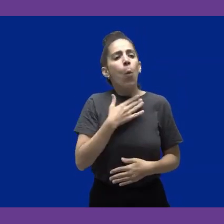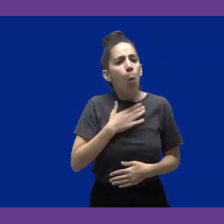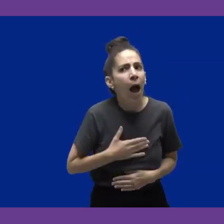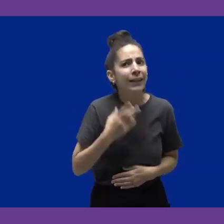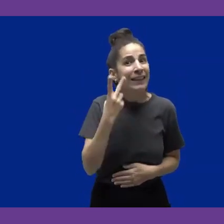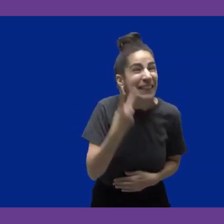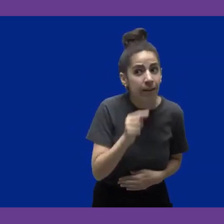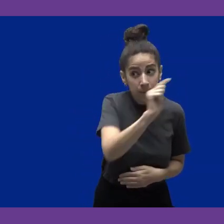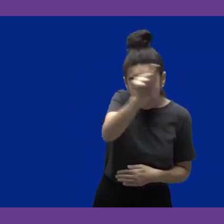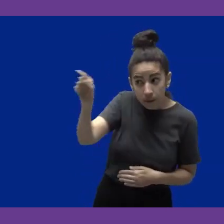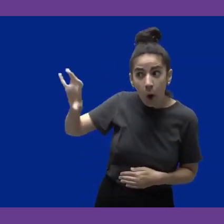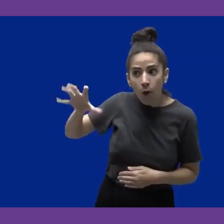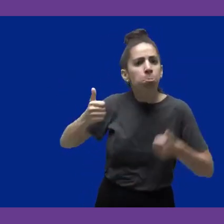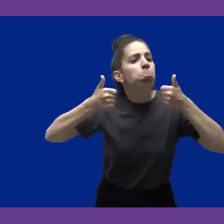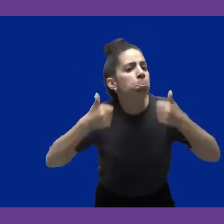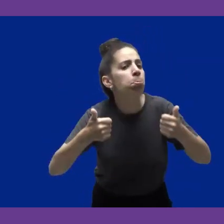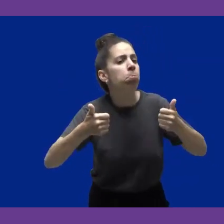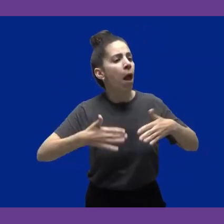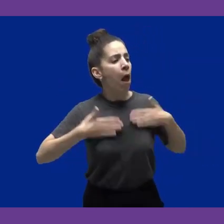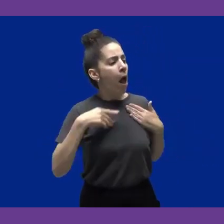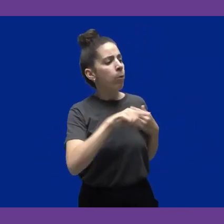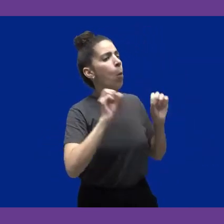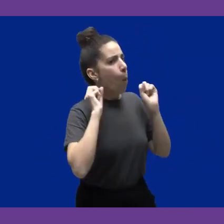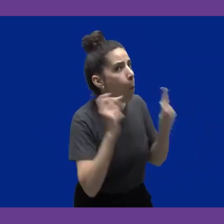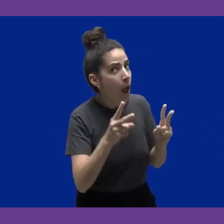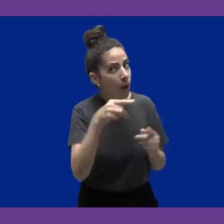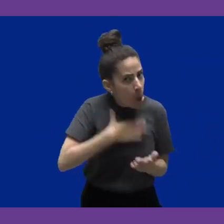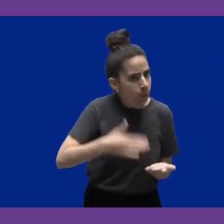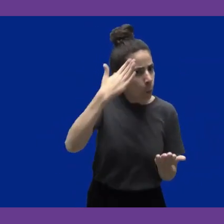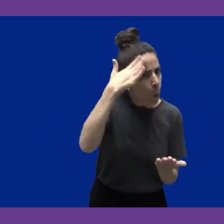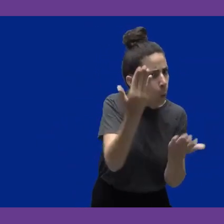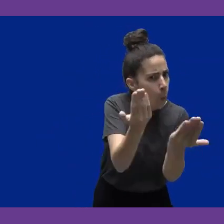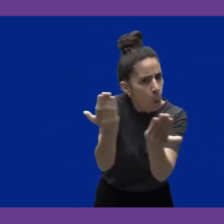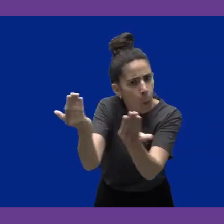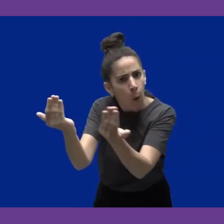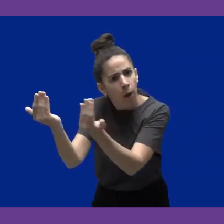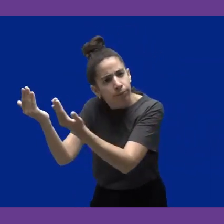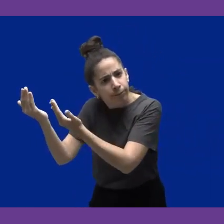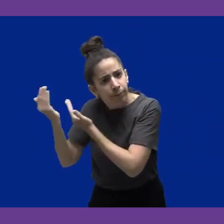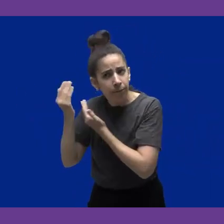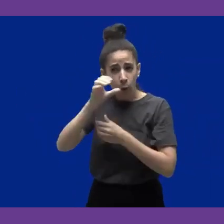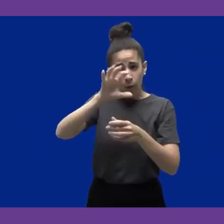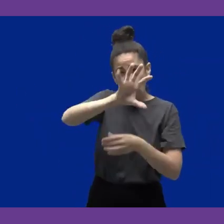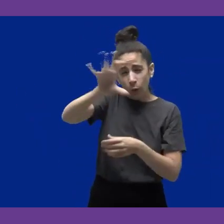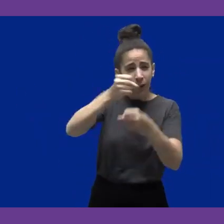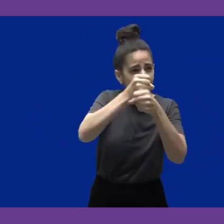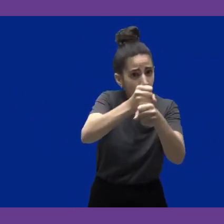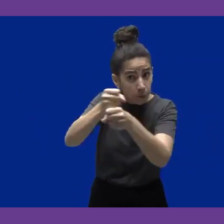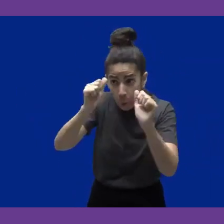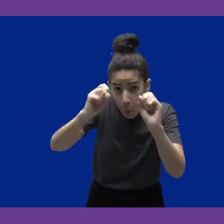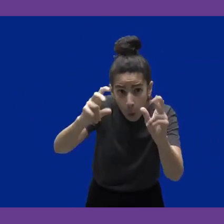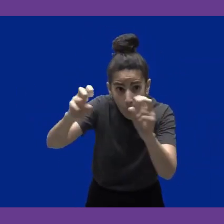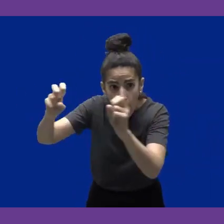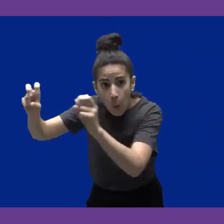at national level are happy with what is shown there, or if they have comments, where they can prepare the comments for that